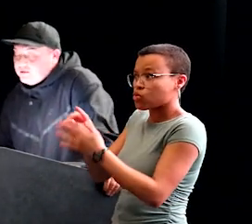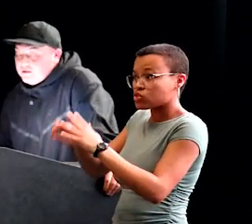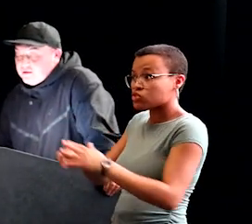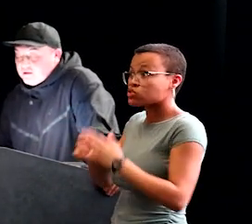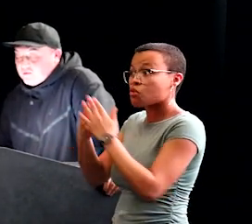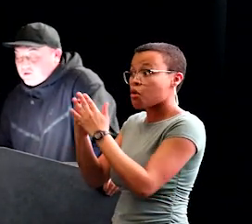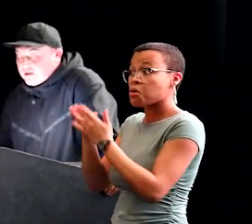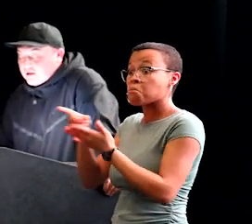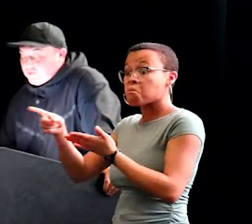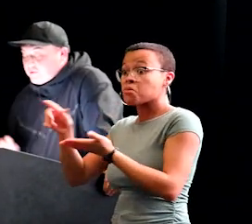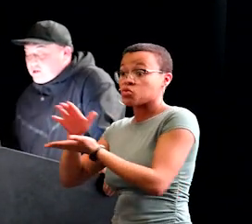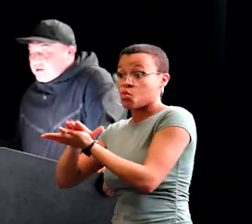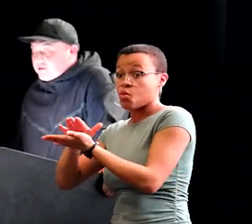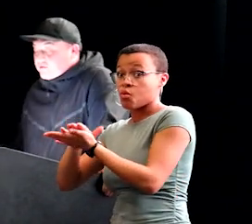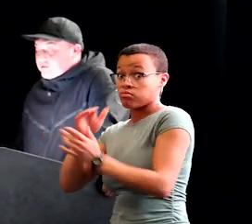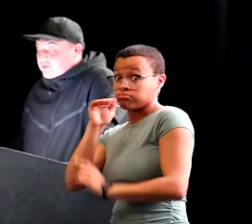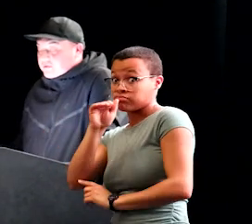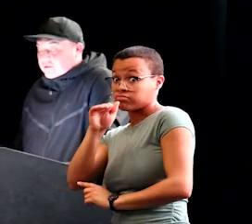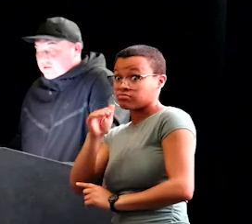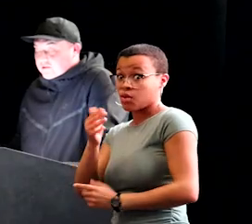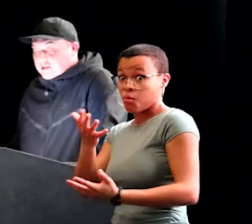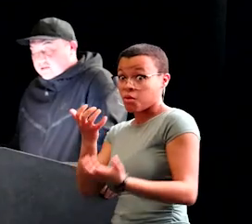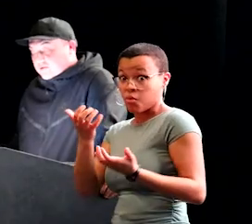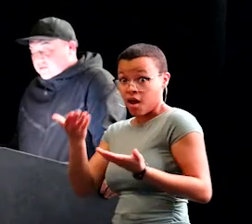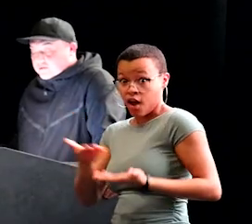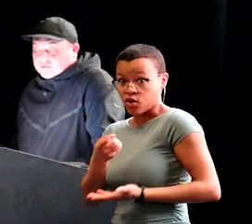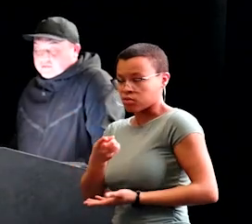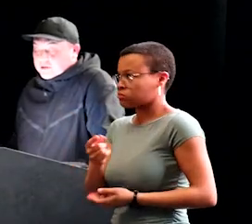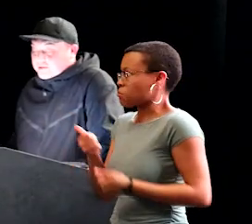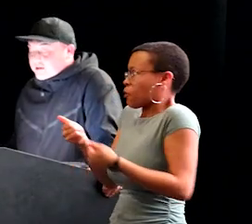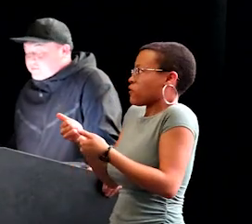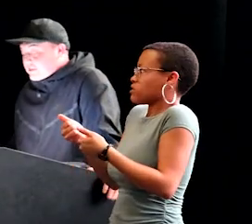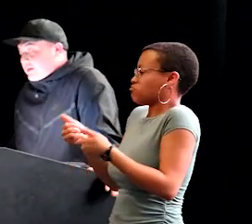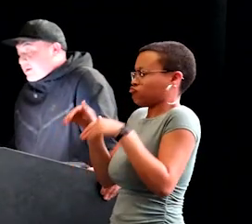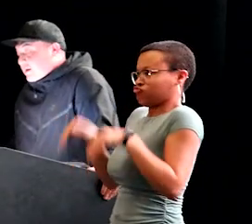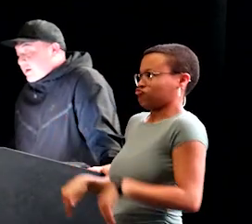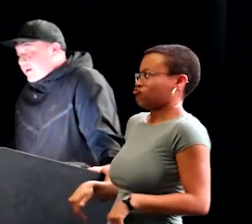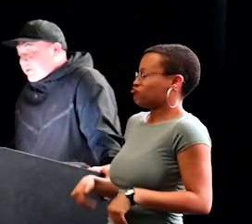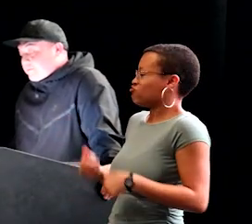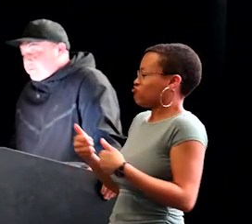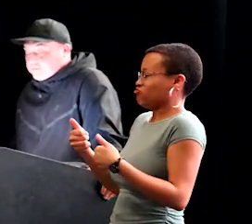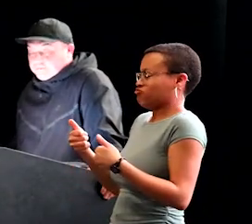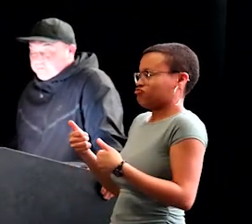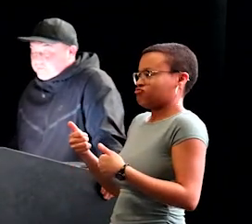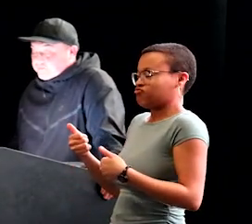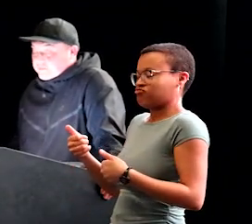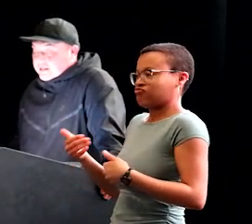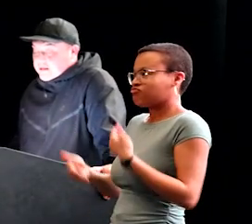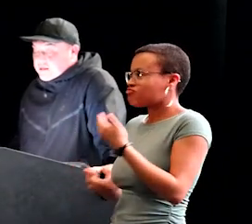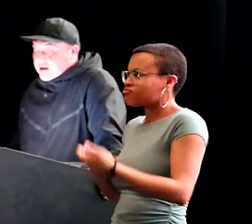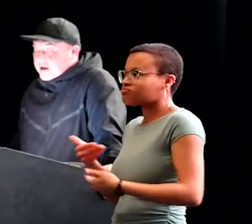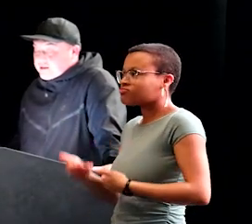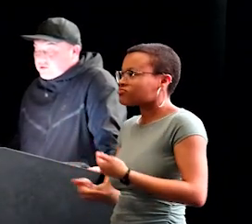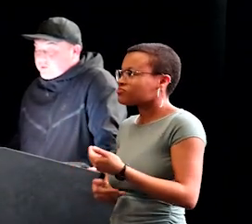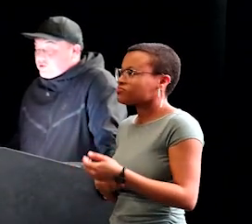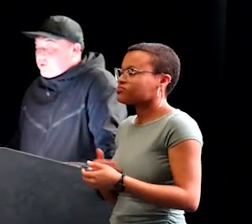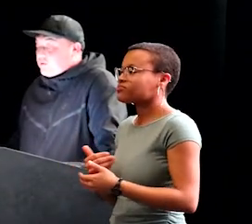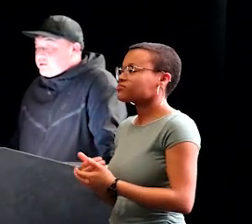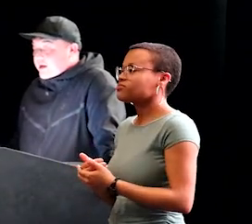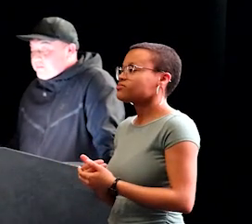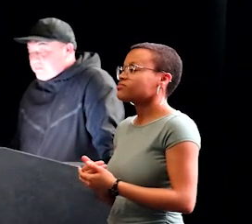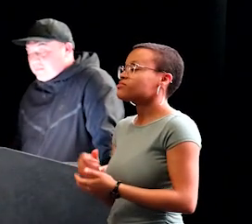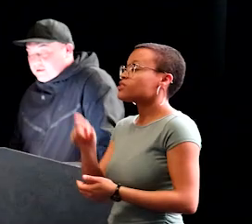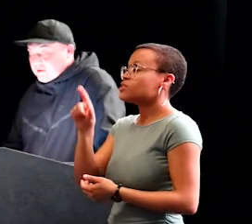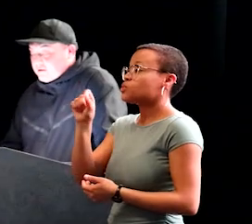hey, we want to hire you. And I was like, all right, cool, I'm down. And then